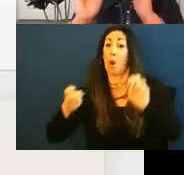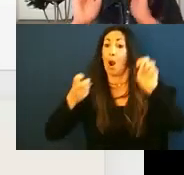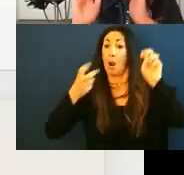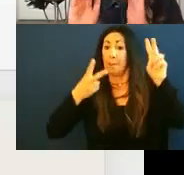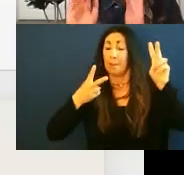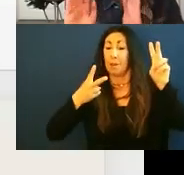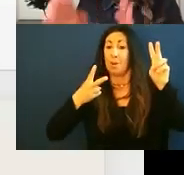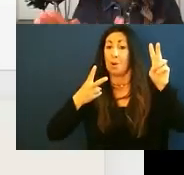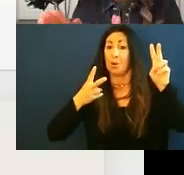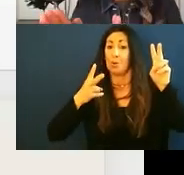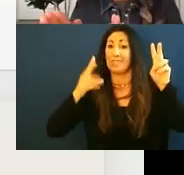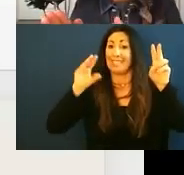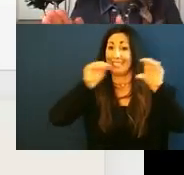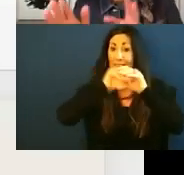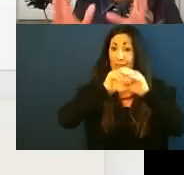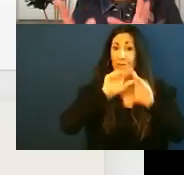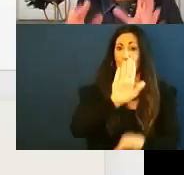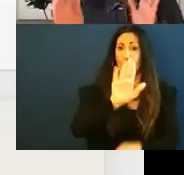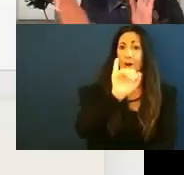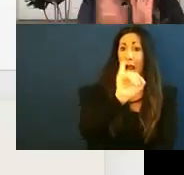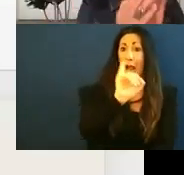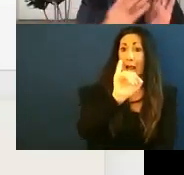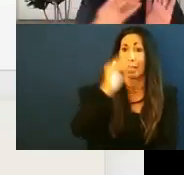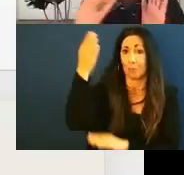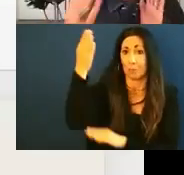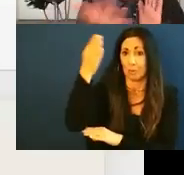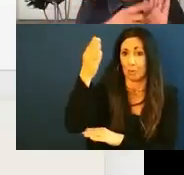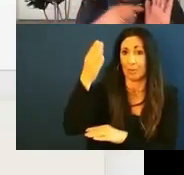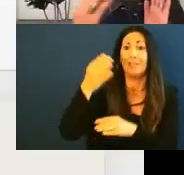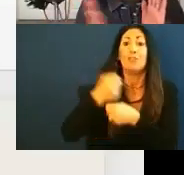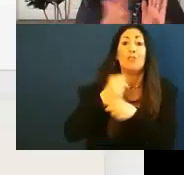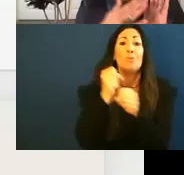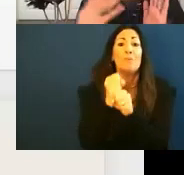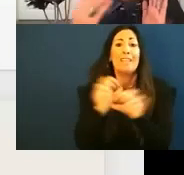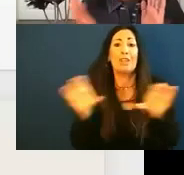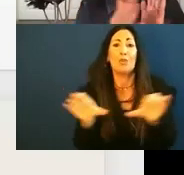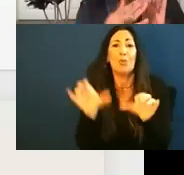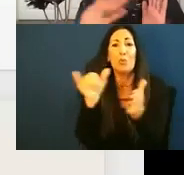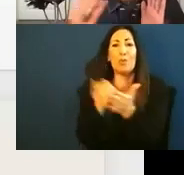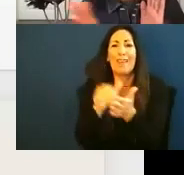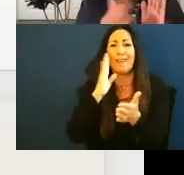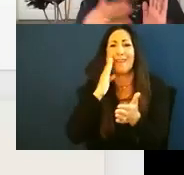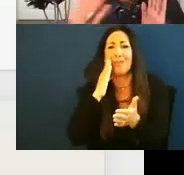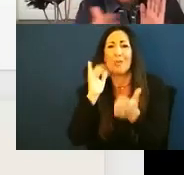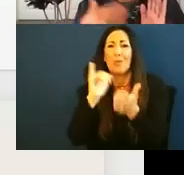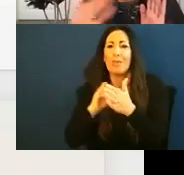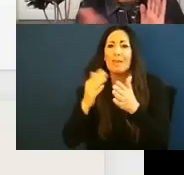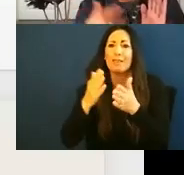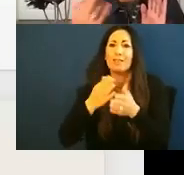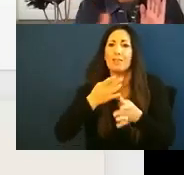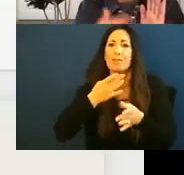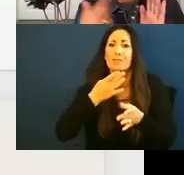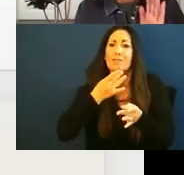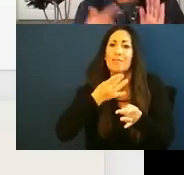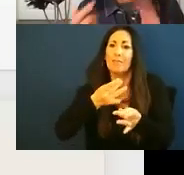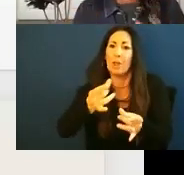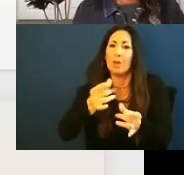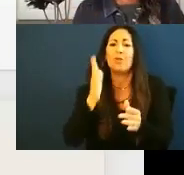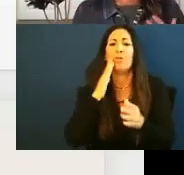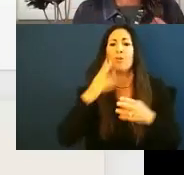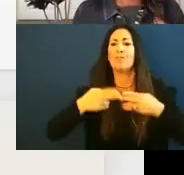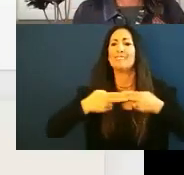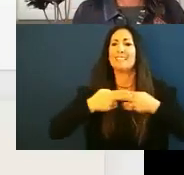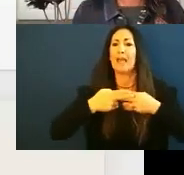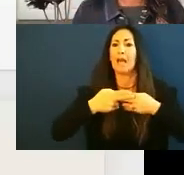your iPresentation to make it do that, like that sort of flow, changing slides on its